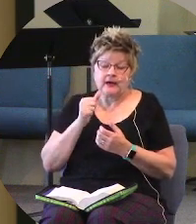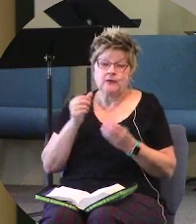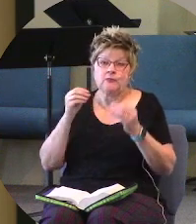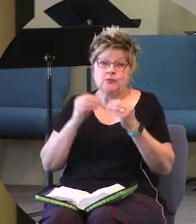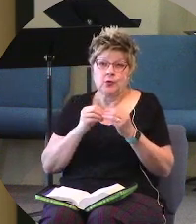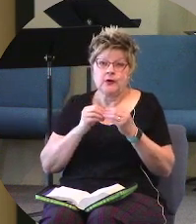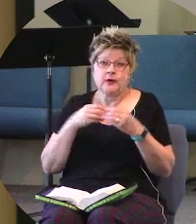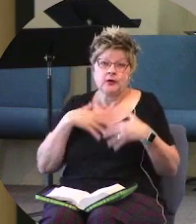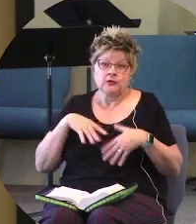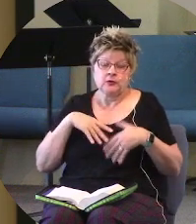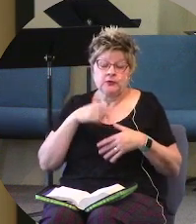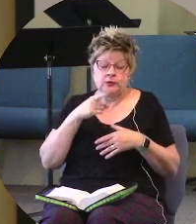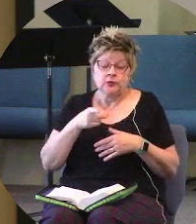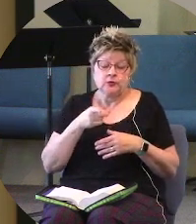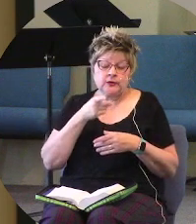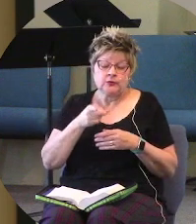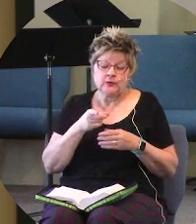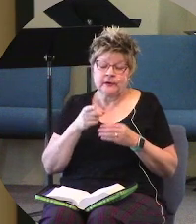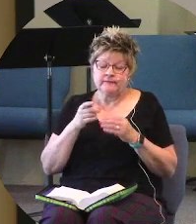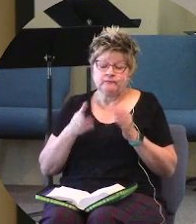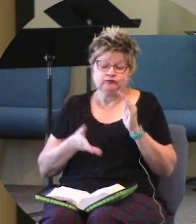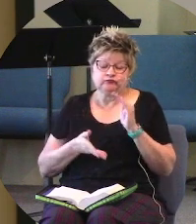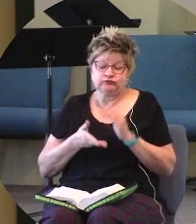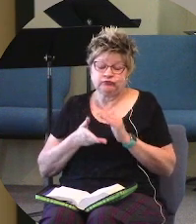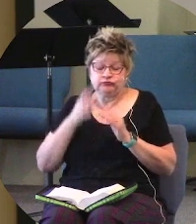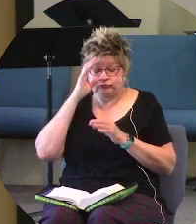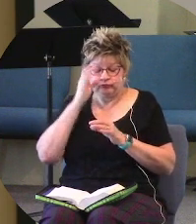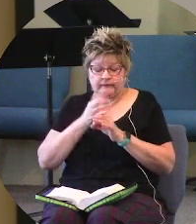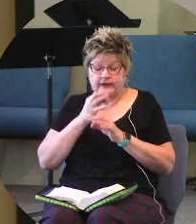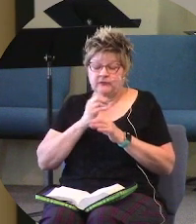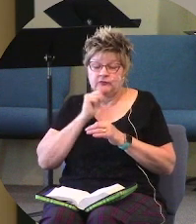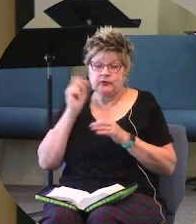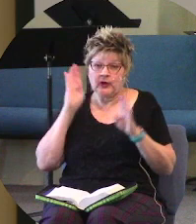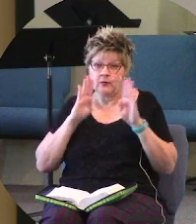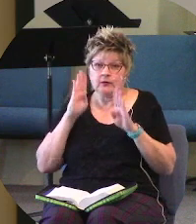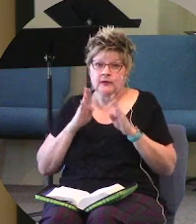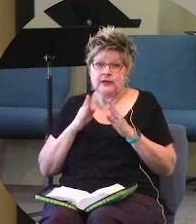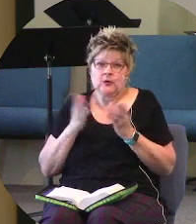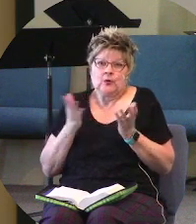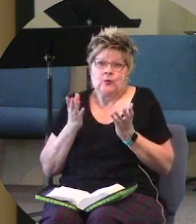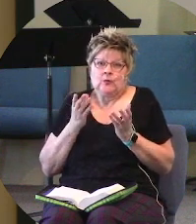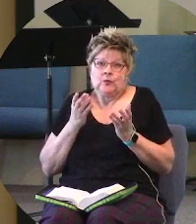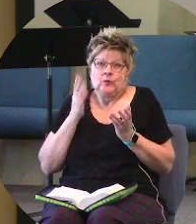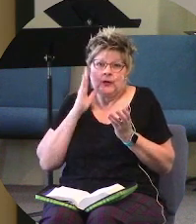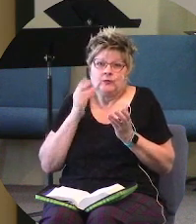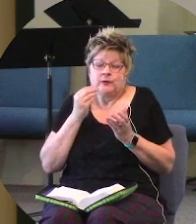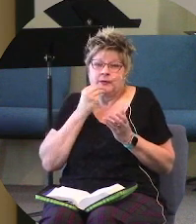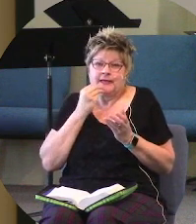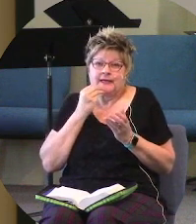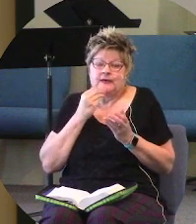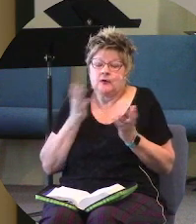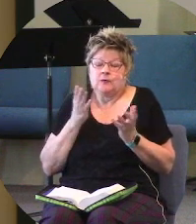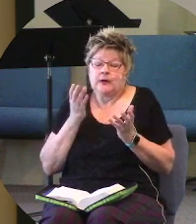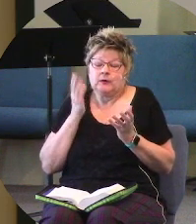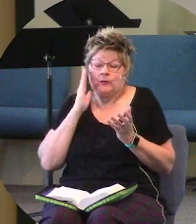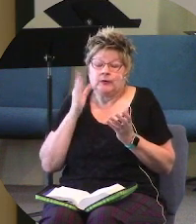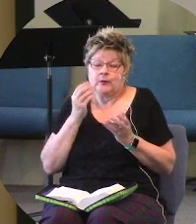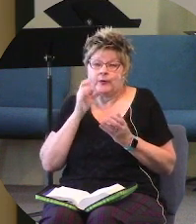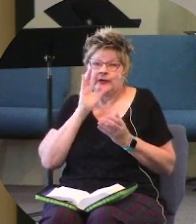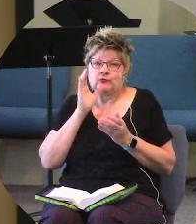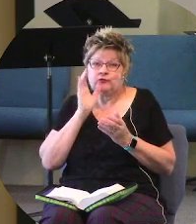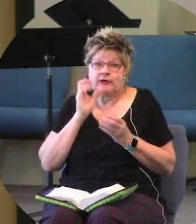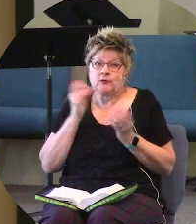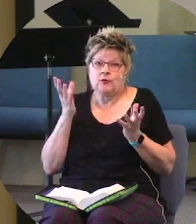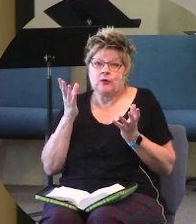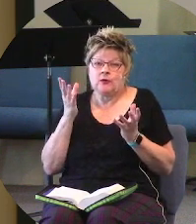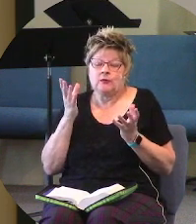faith? Do not worry then, saying, what will we eat? Or what will we drink? Or what